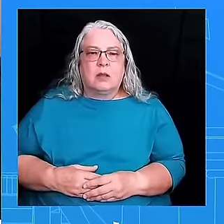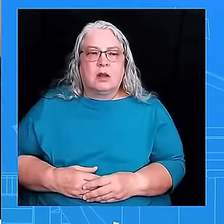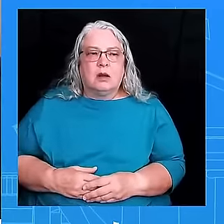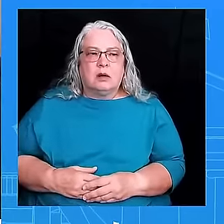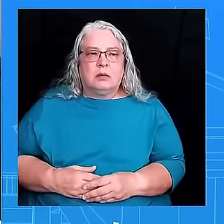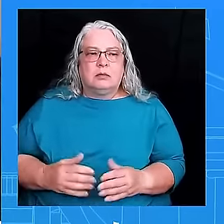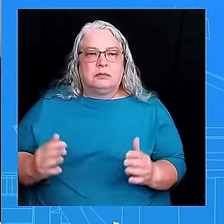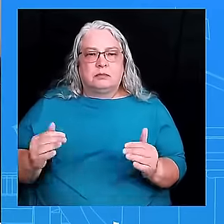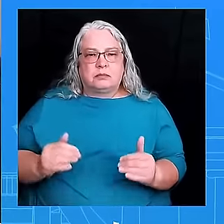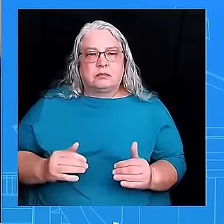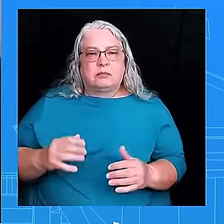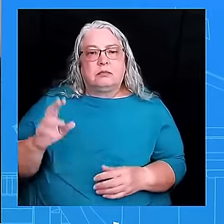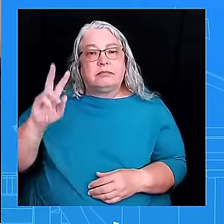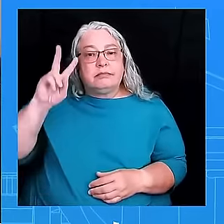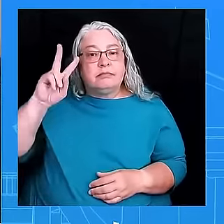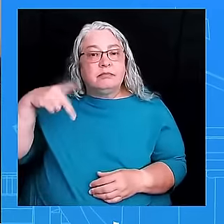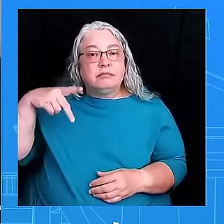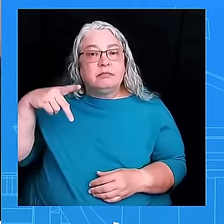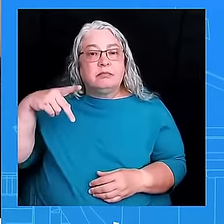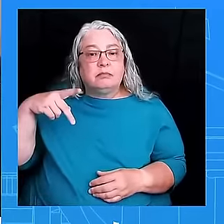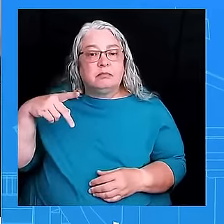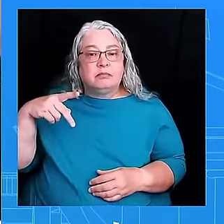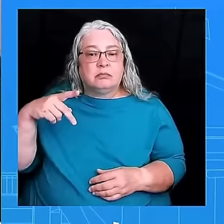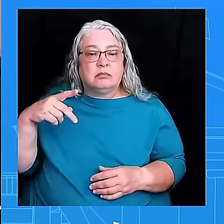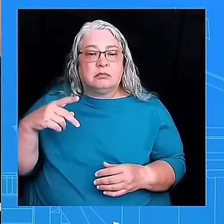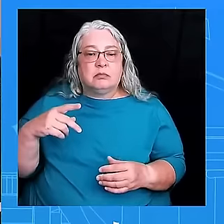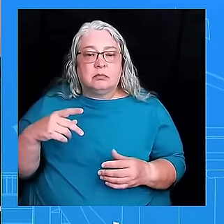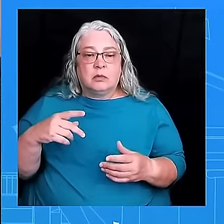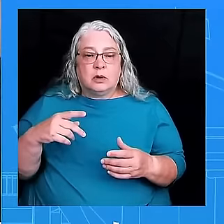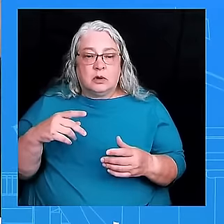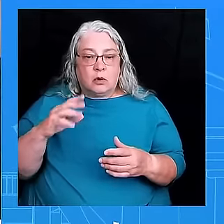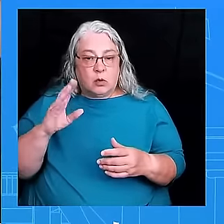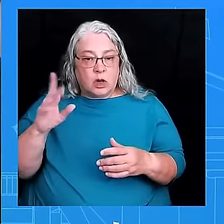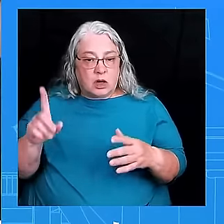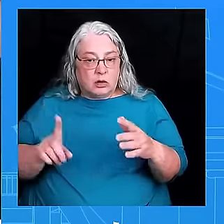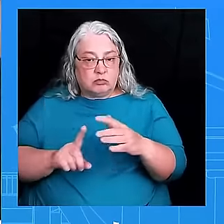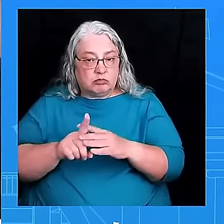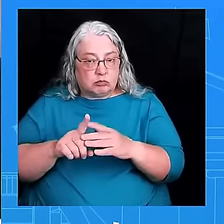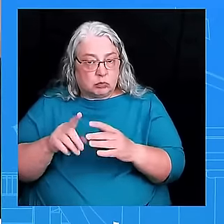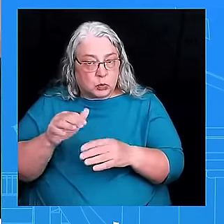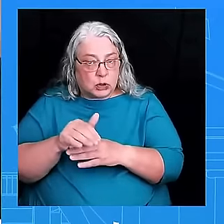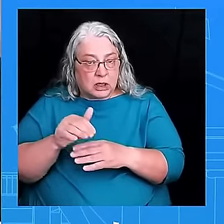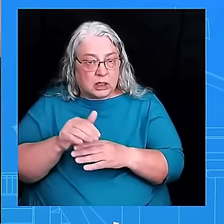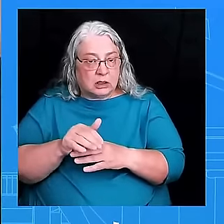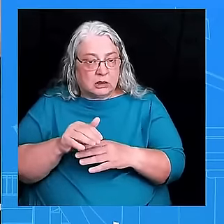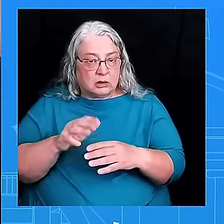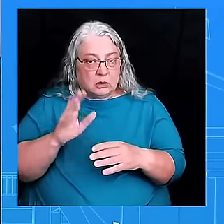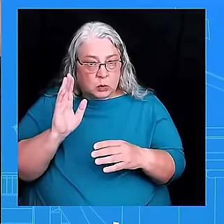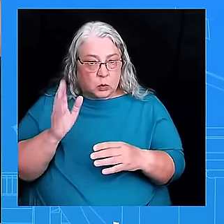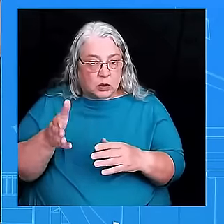presence tonight, is she going to be around for any of the evening when we expect the